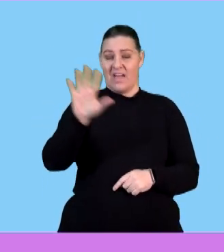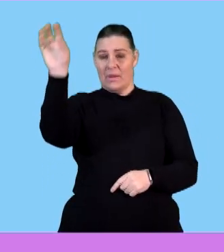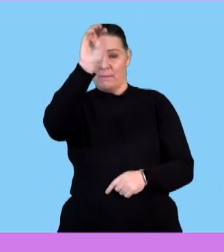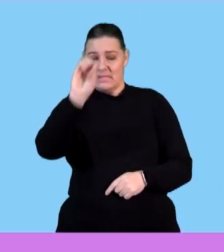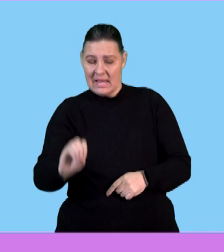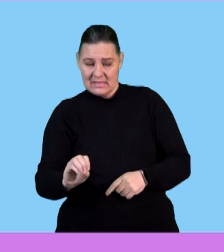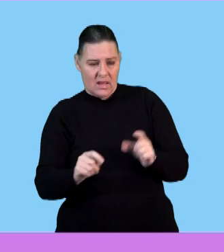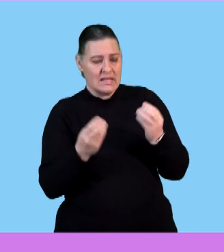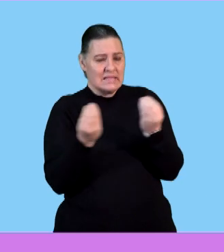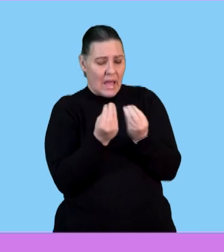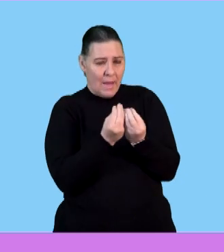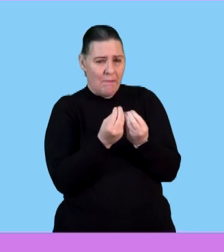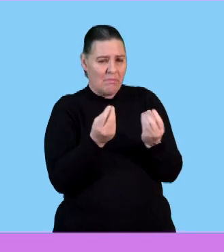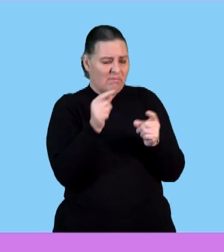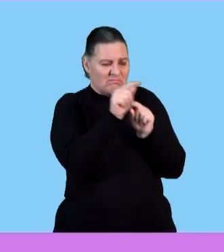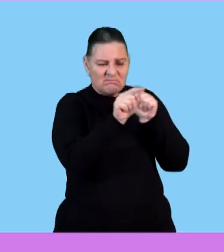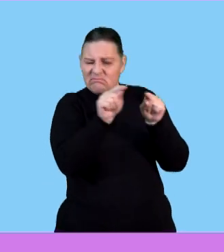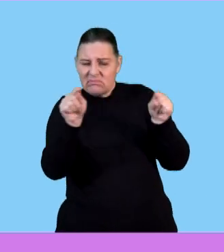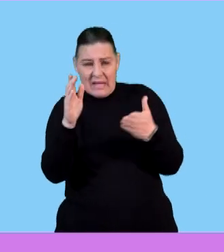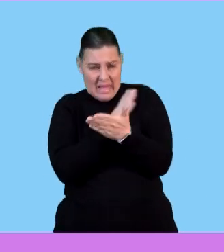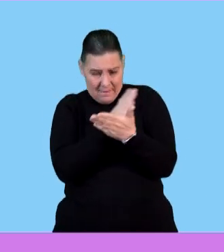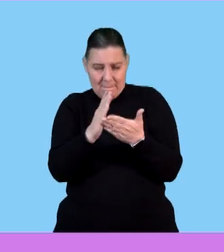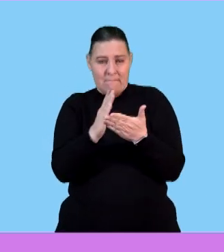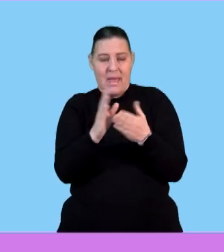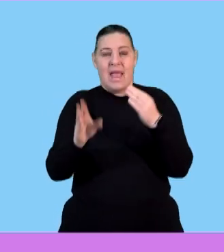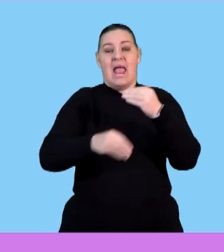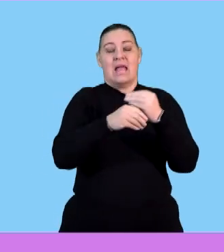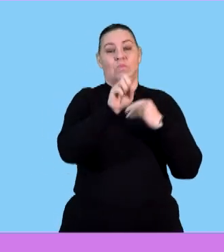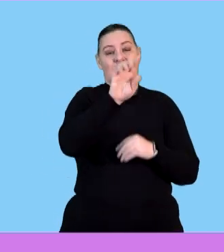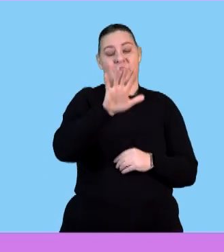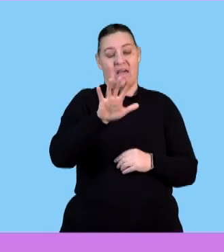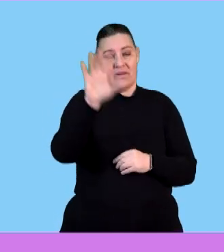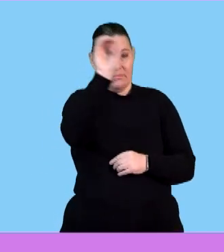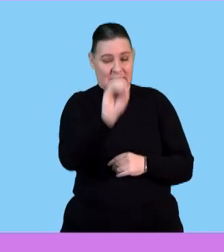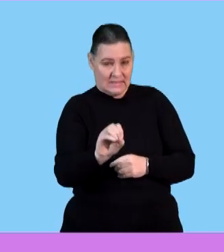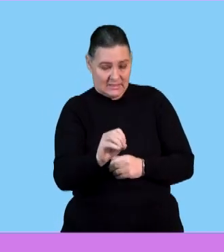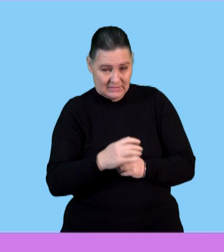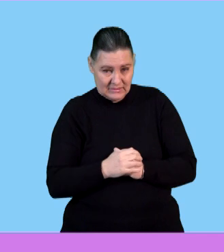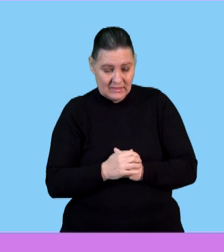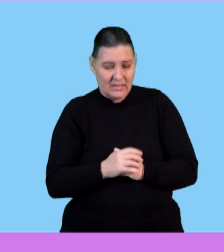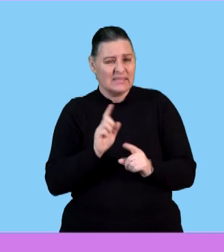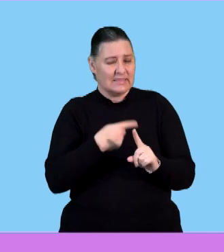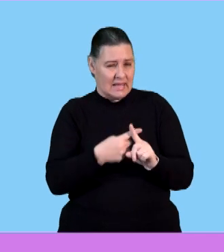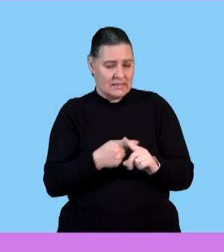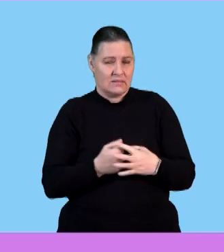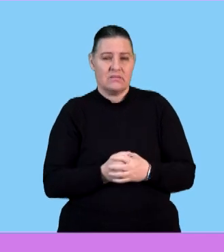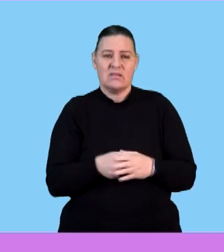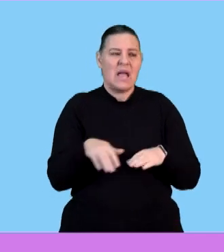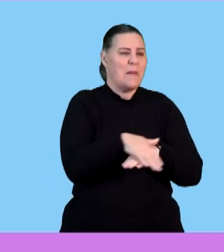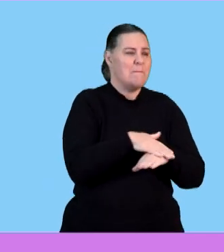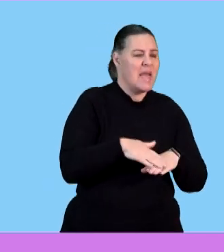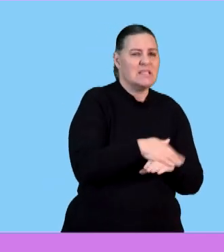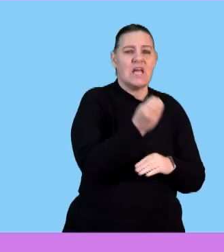added onto certain items, not all, just some of them. Remember, 15%. Okay, some basic